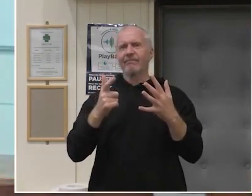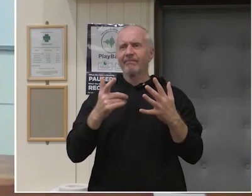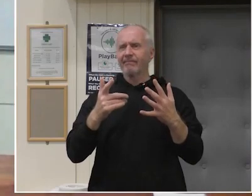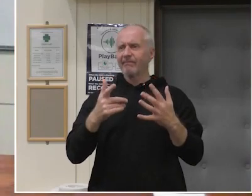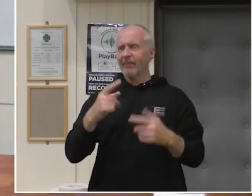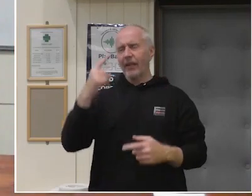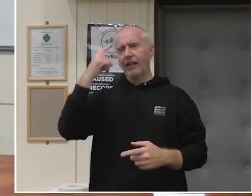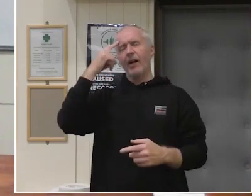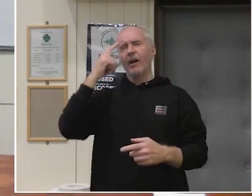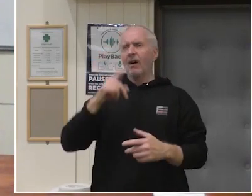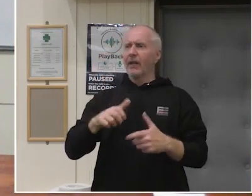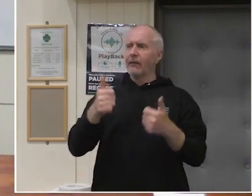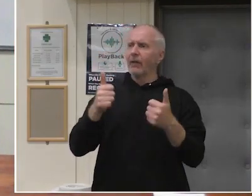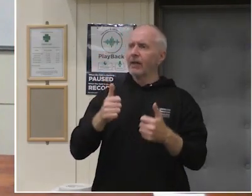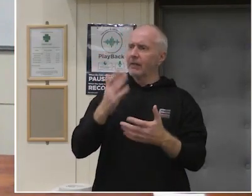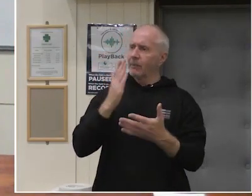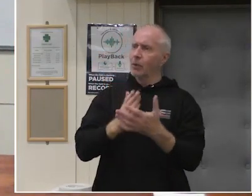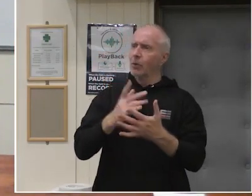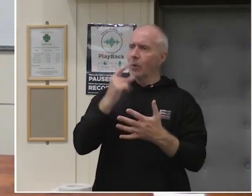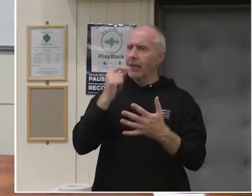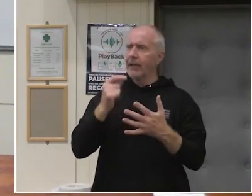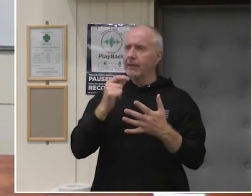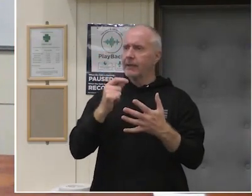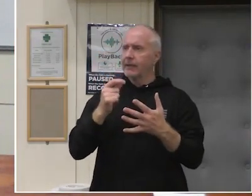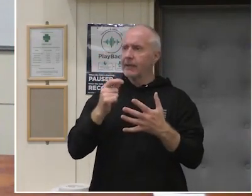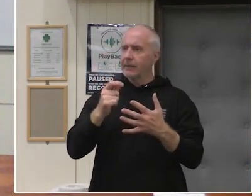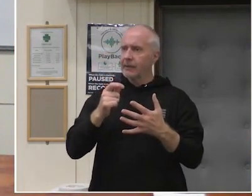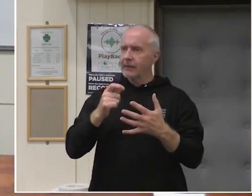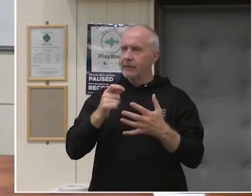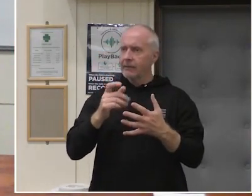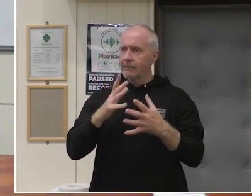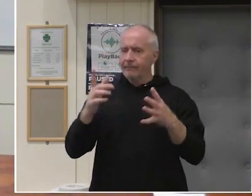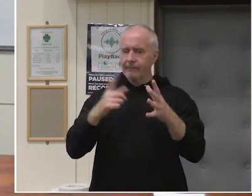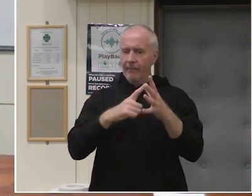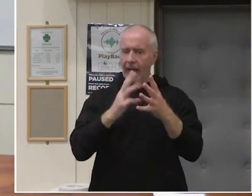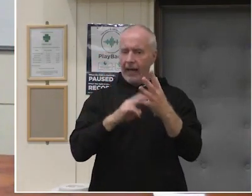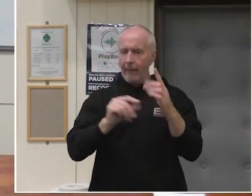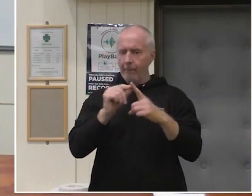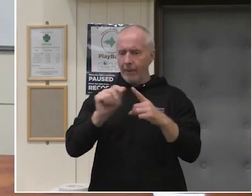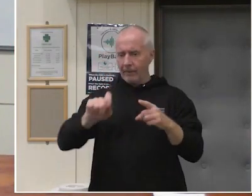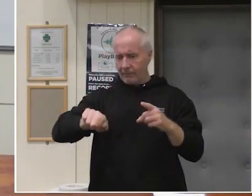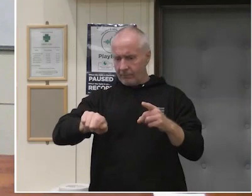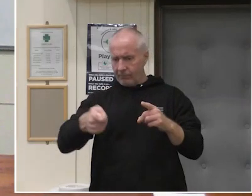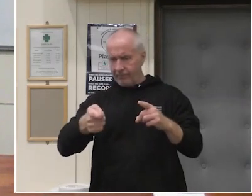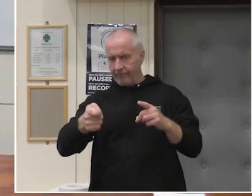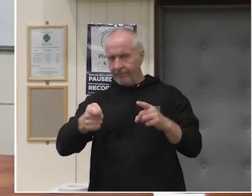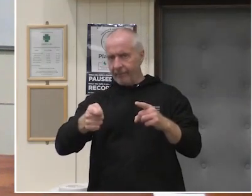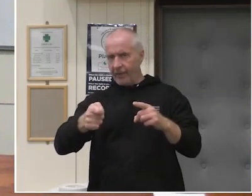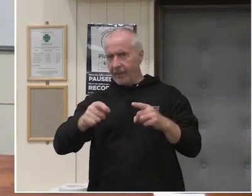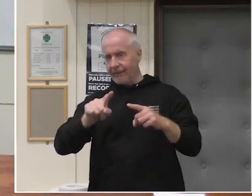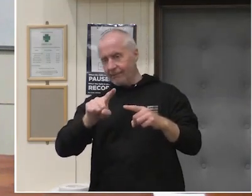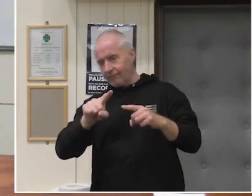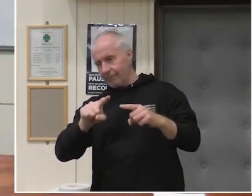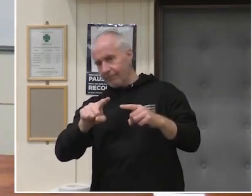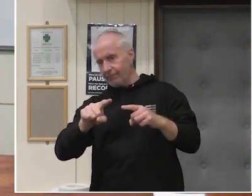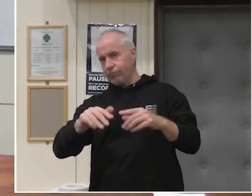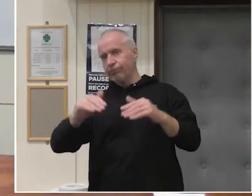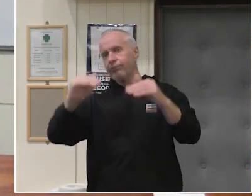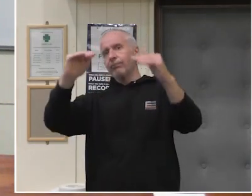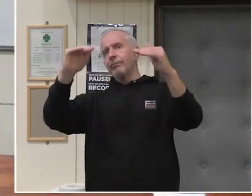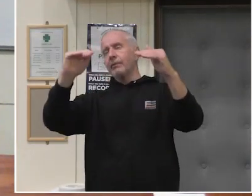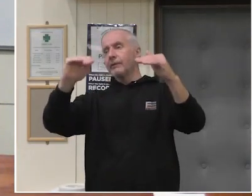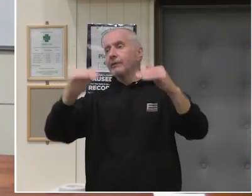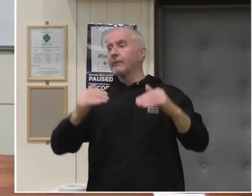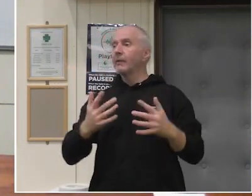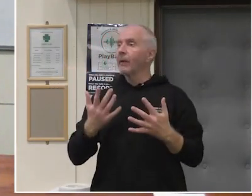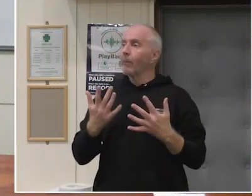I'm sure we can amplify that up, just stick it into that old amp that we've got. Yeah, so what we have to count